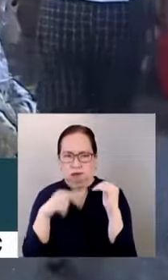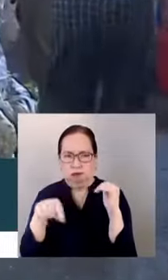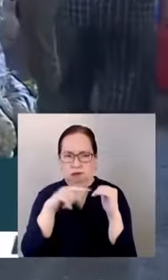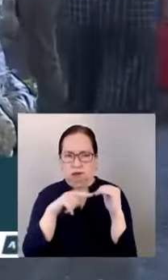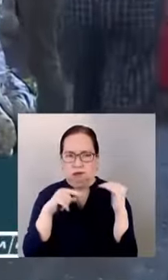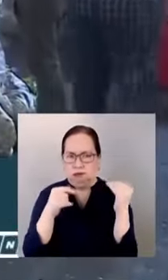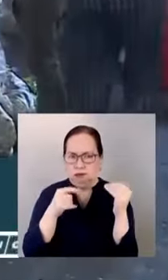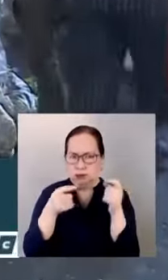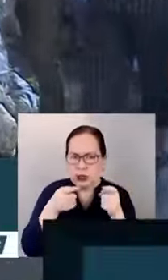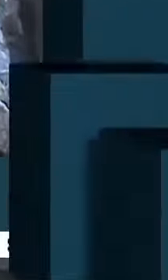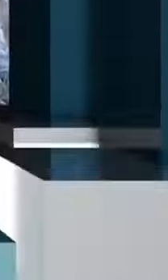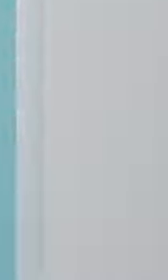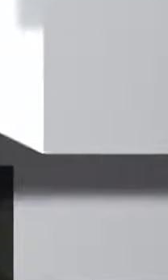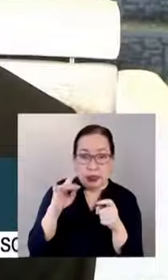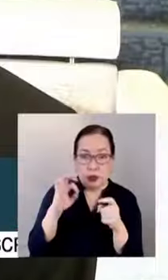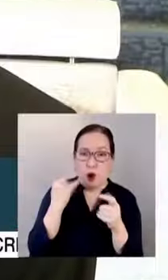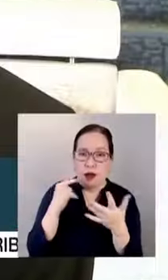dollar.